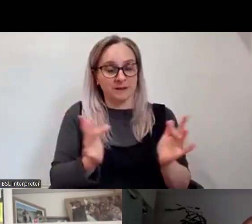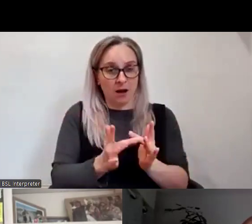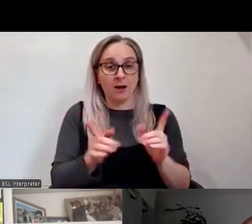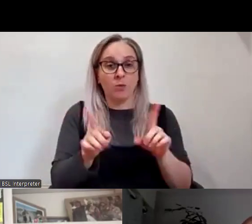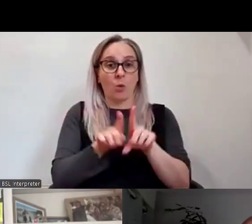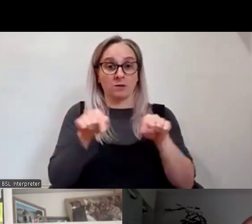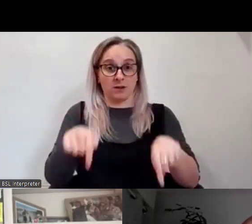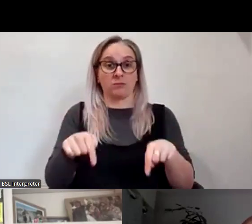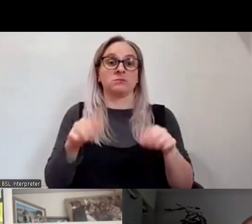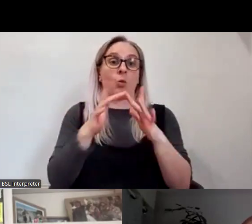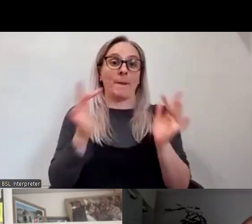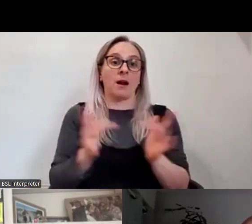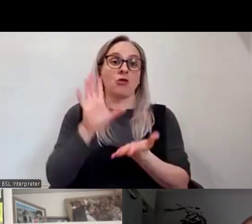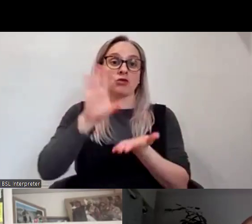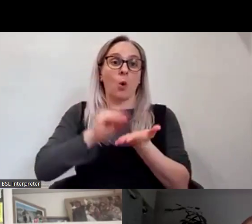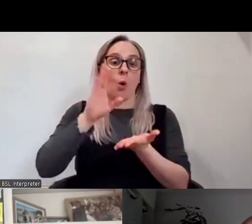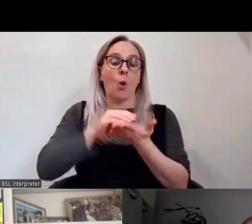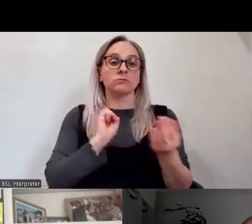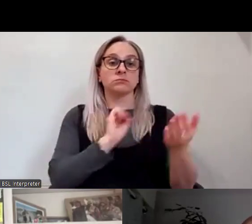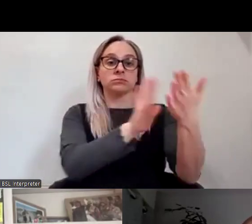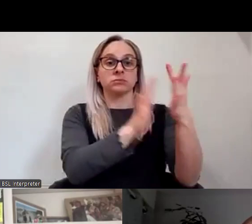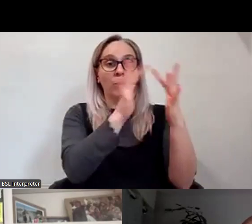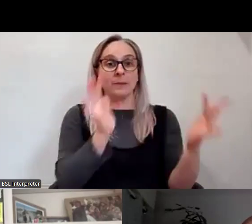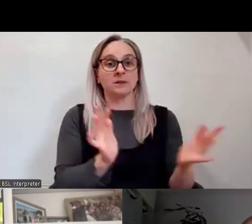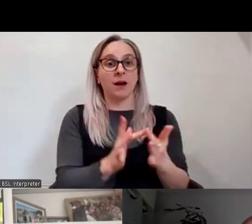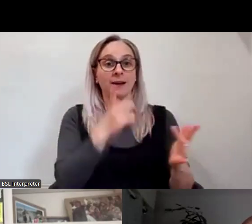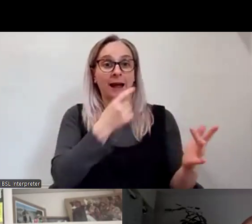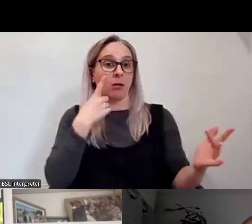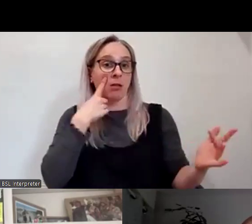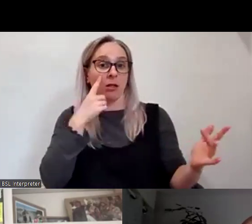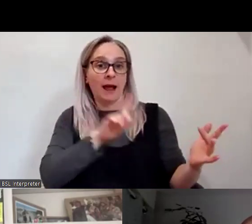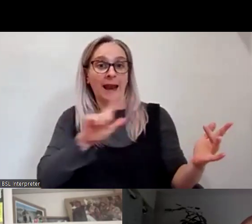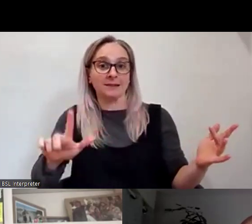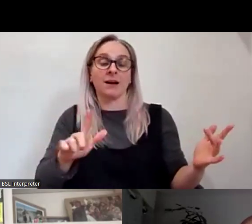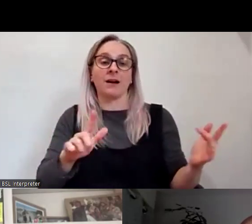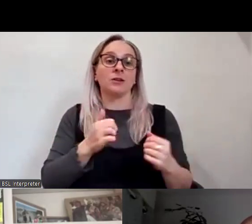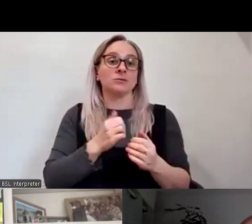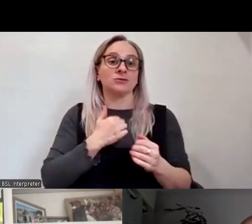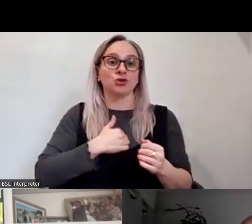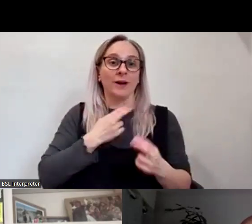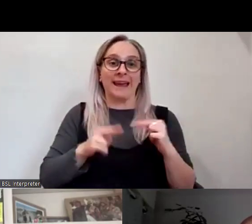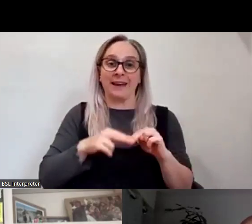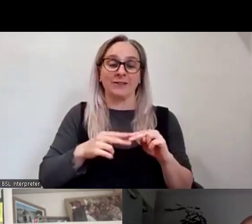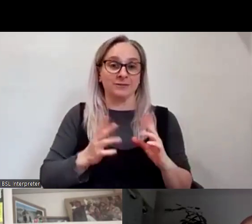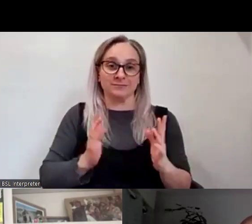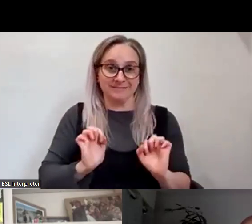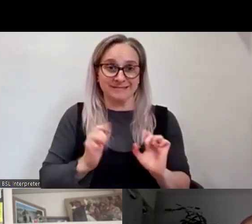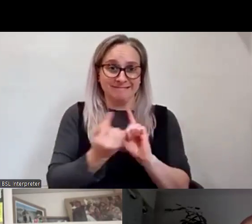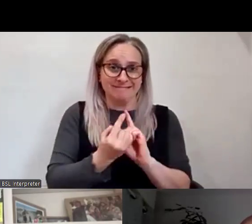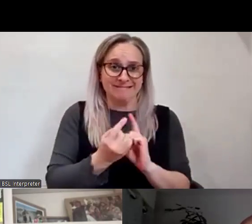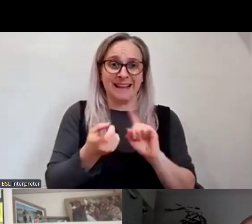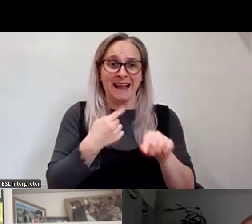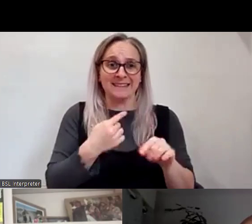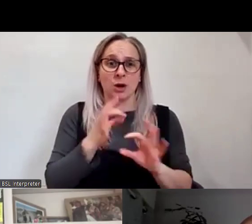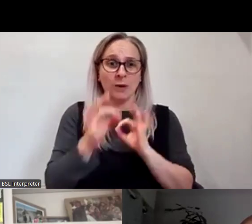recording. So please, if I haven't got to you, apologies. But thank you very much for coming along, for asking really interesting,